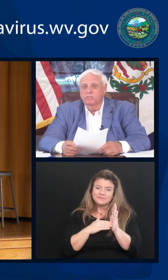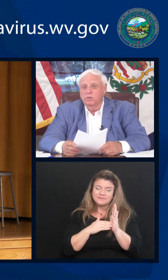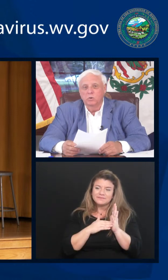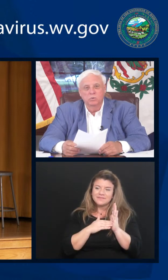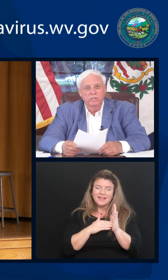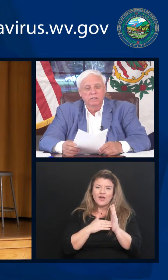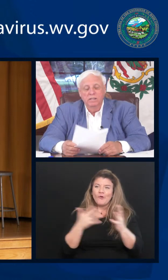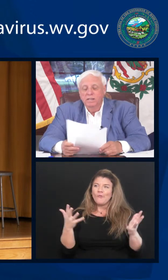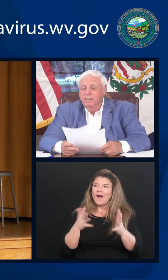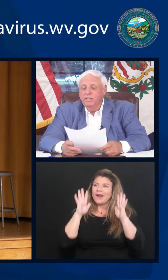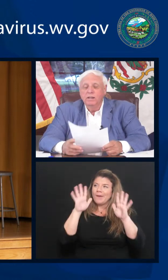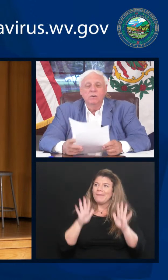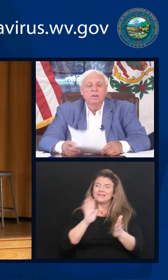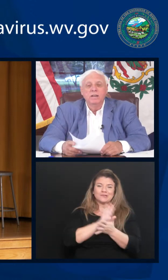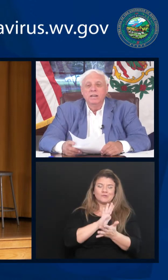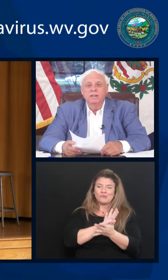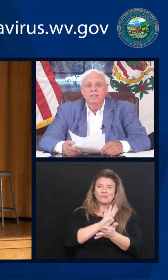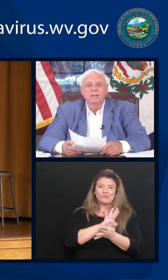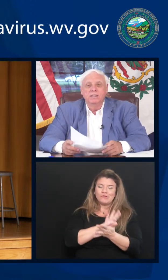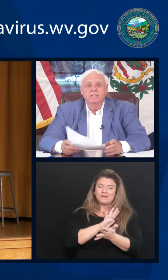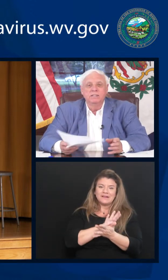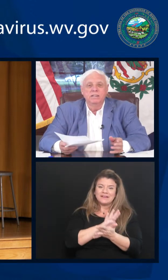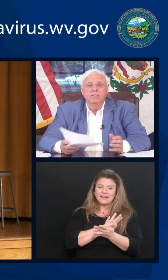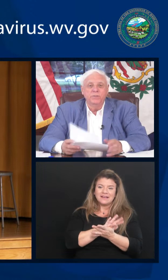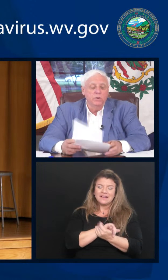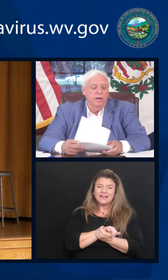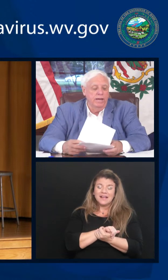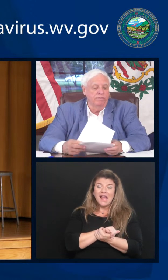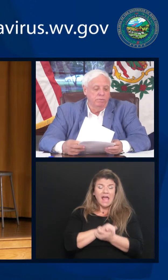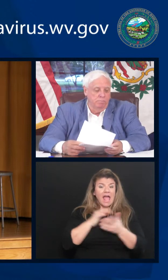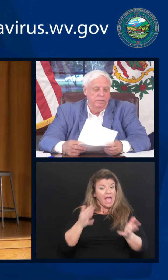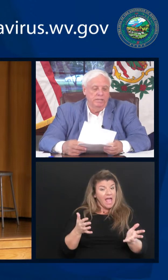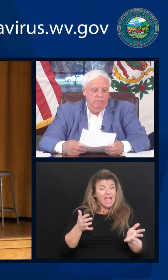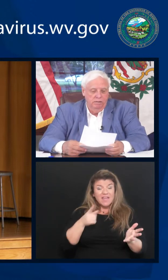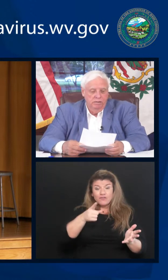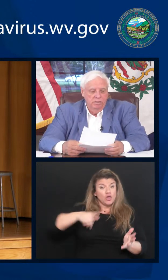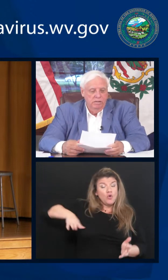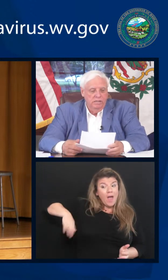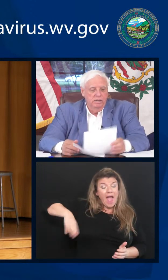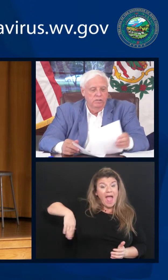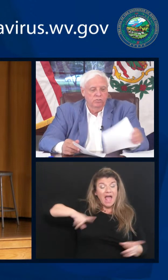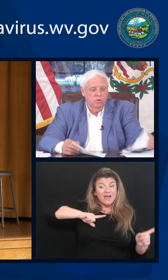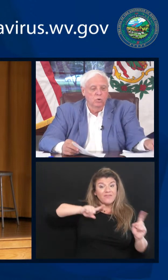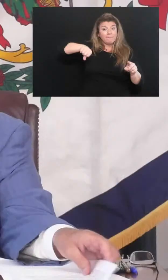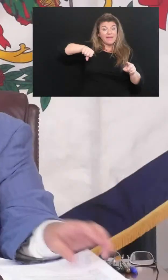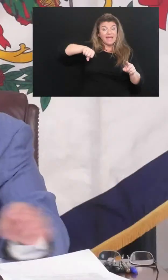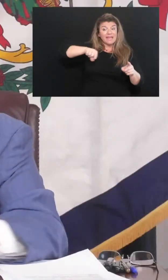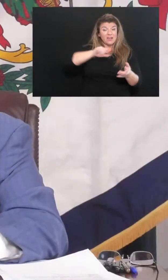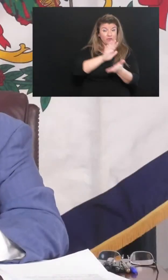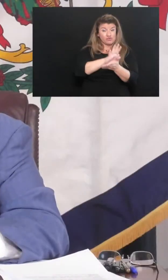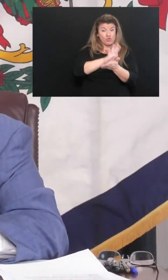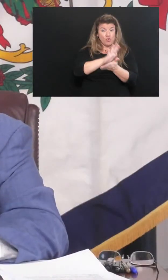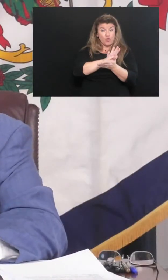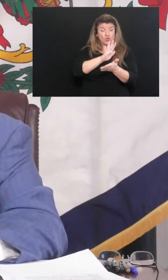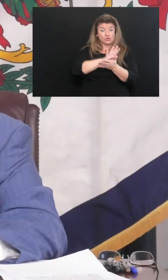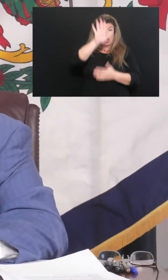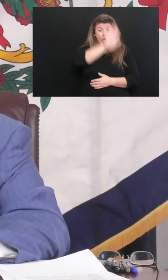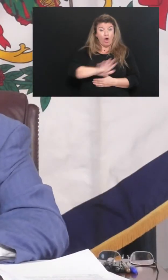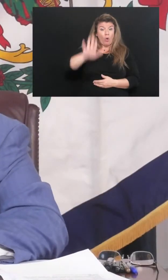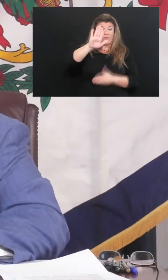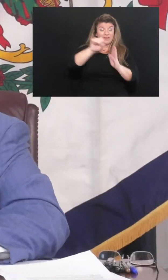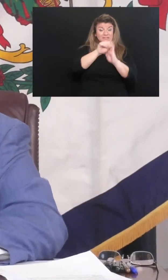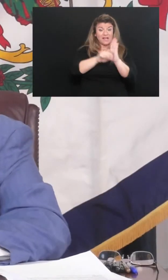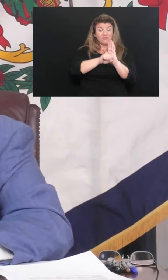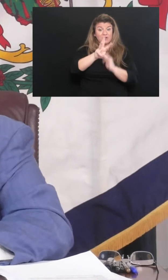what a school. You know, if you haven't been in the schools across the state of West